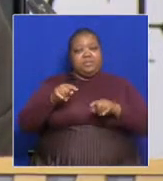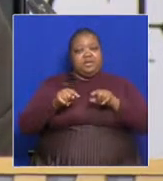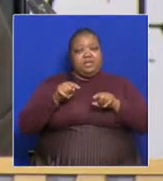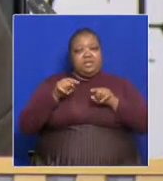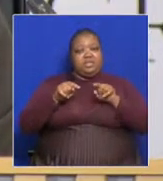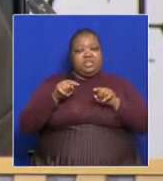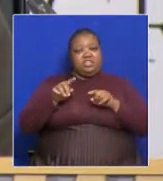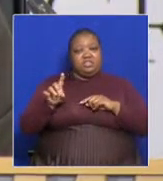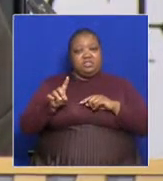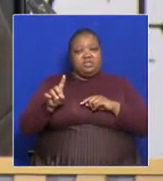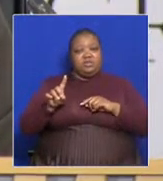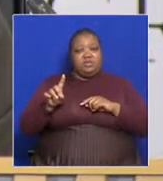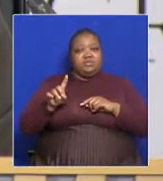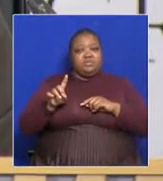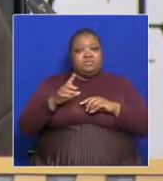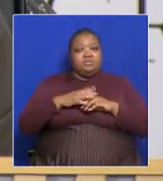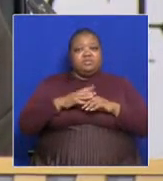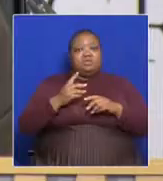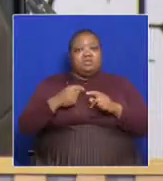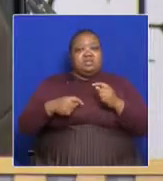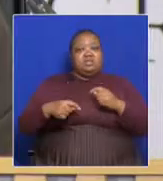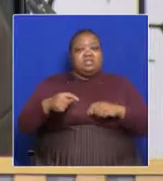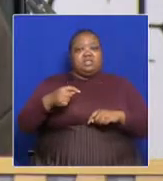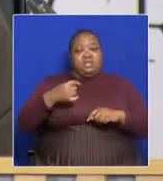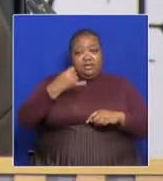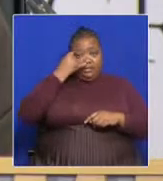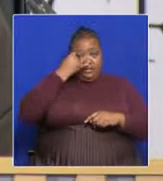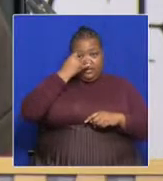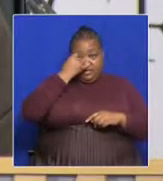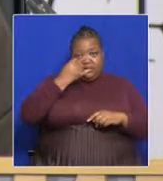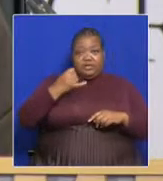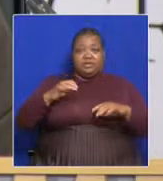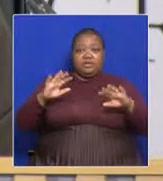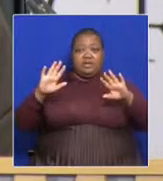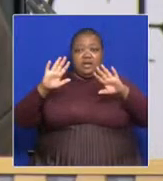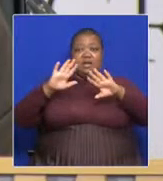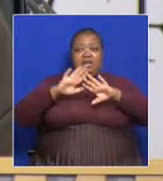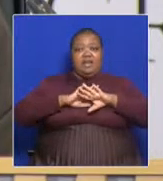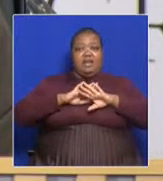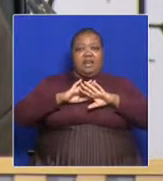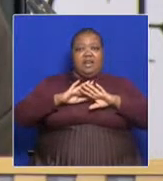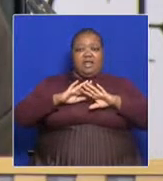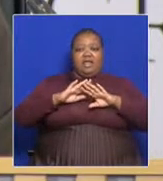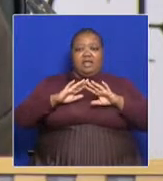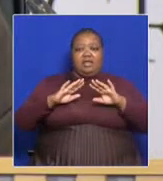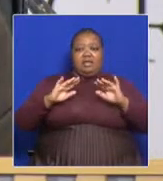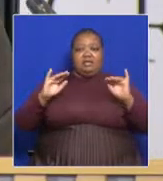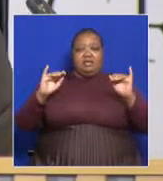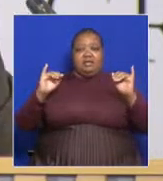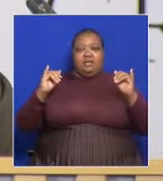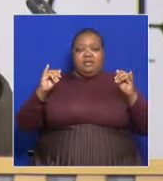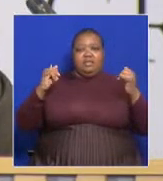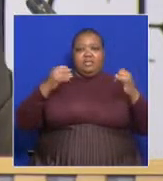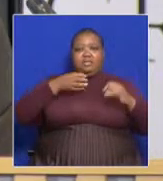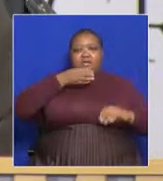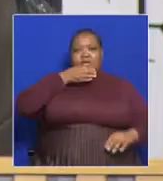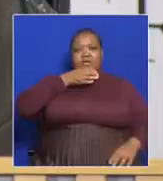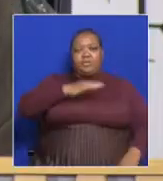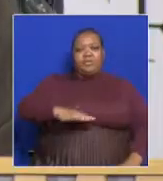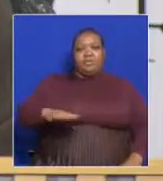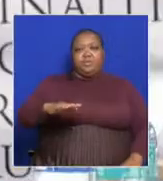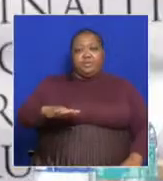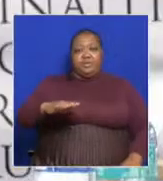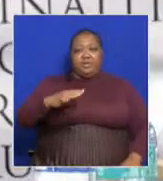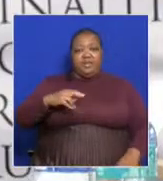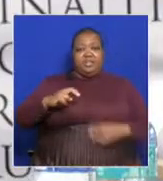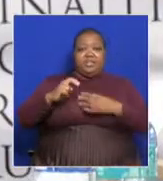dealing or selling drugs to nightclubs in the Florida Road area, and allegations of theft of cocaine. Now, at